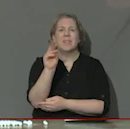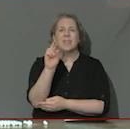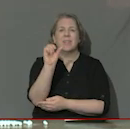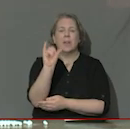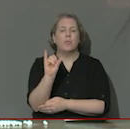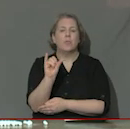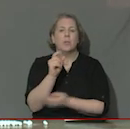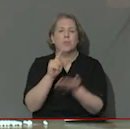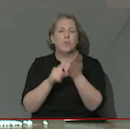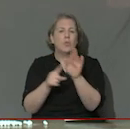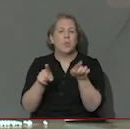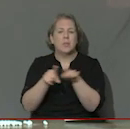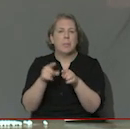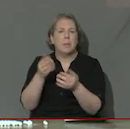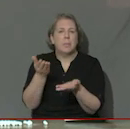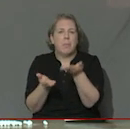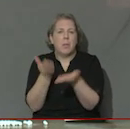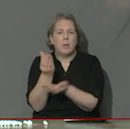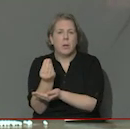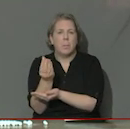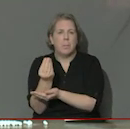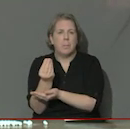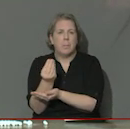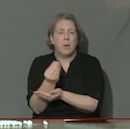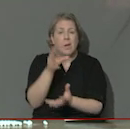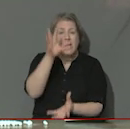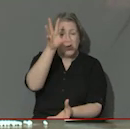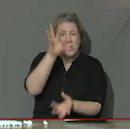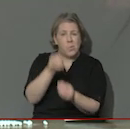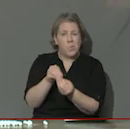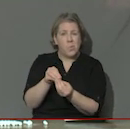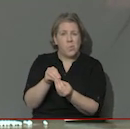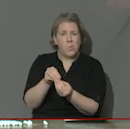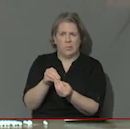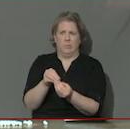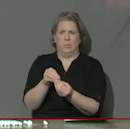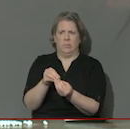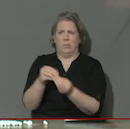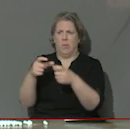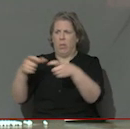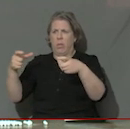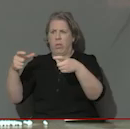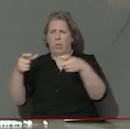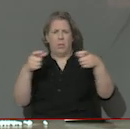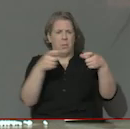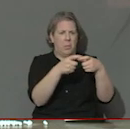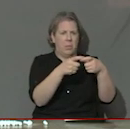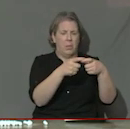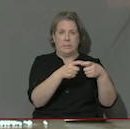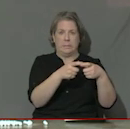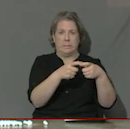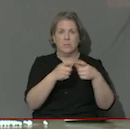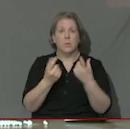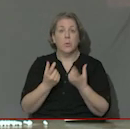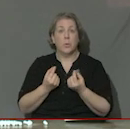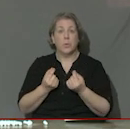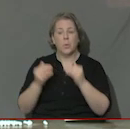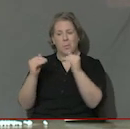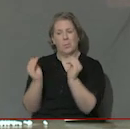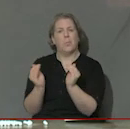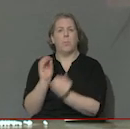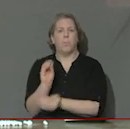balancing figure. And now you get this total and you add this up and it's more than that total. Then you put it in